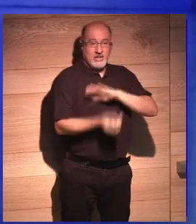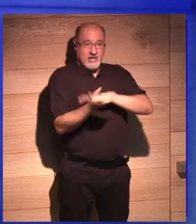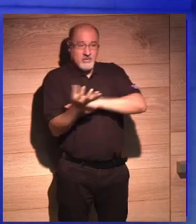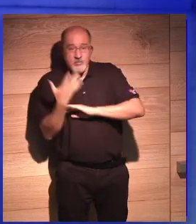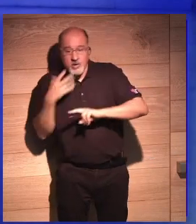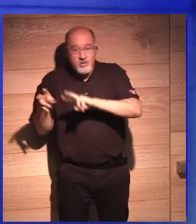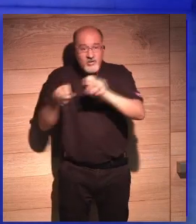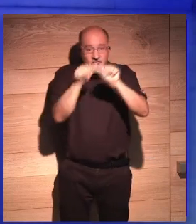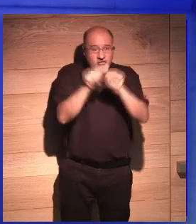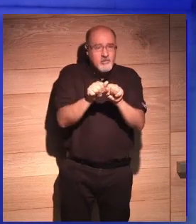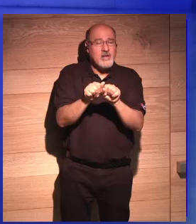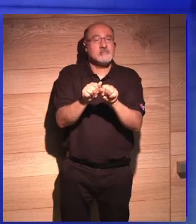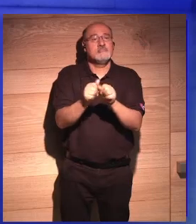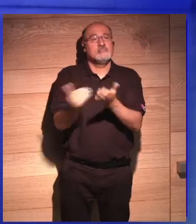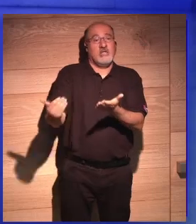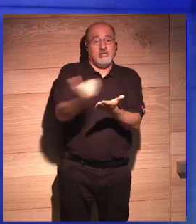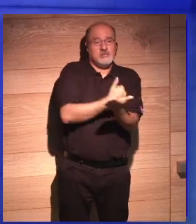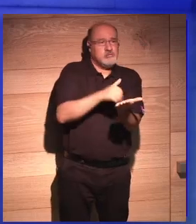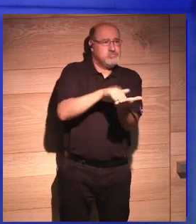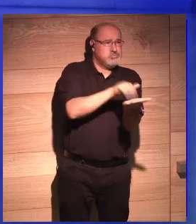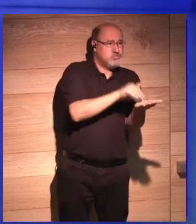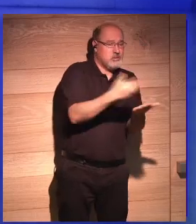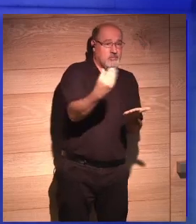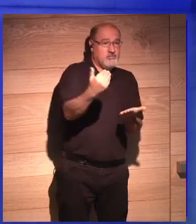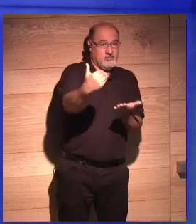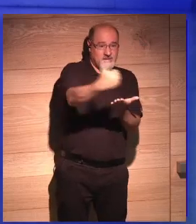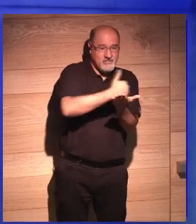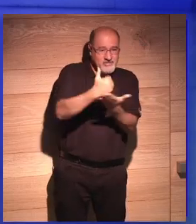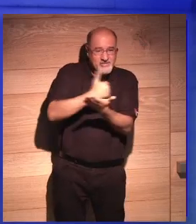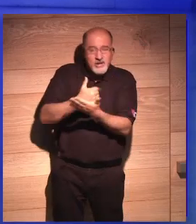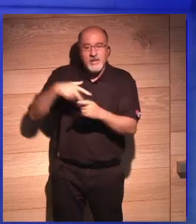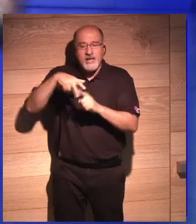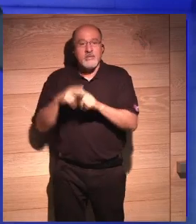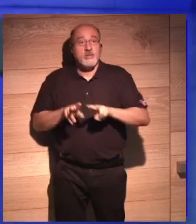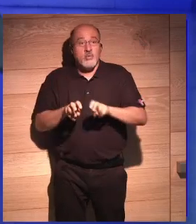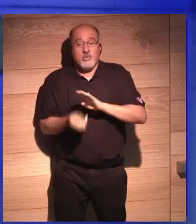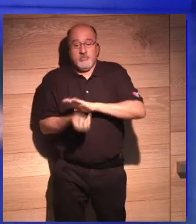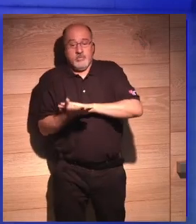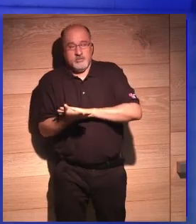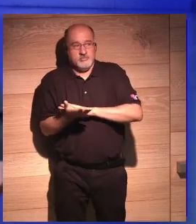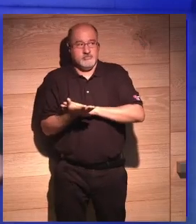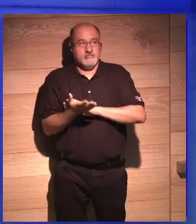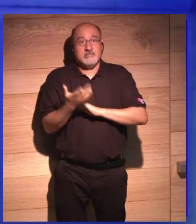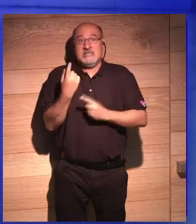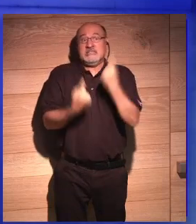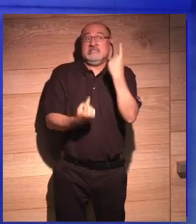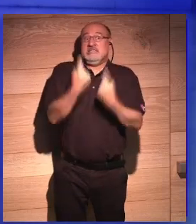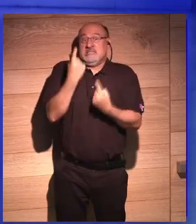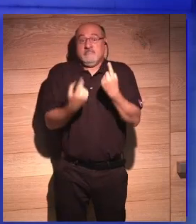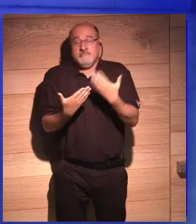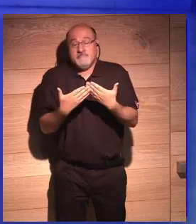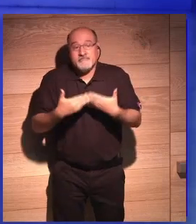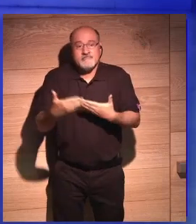and look at ways in which to create new tools that are paid for, sometimes commercially and sometimes